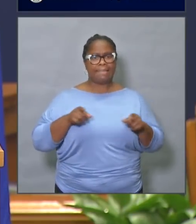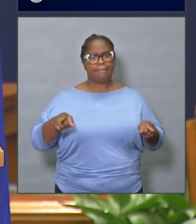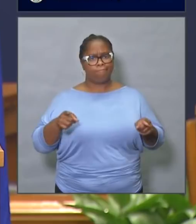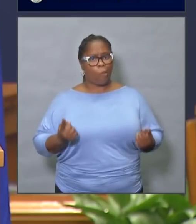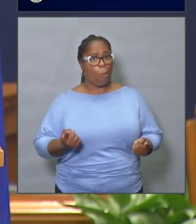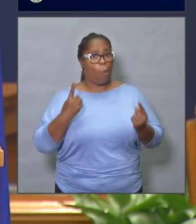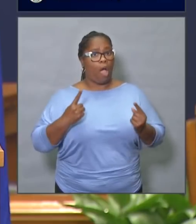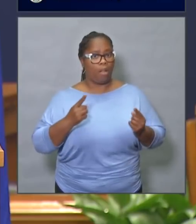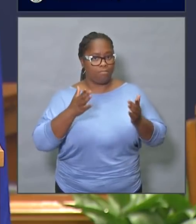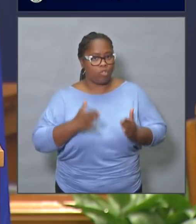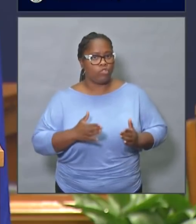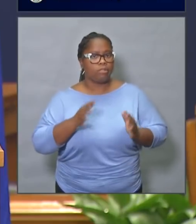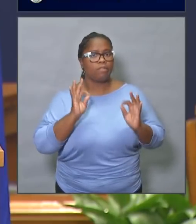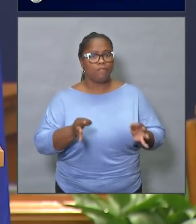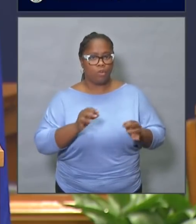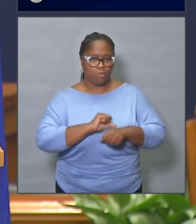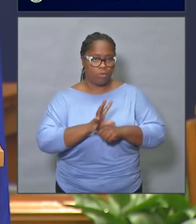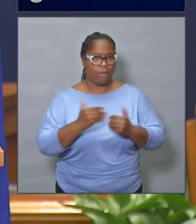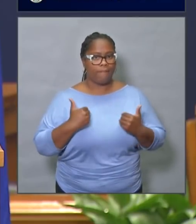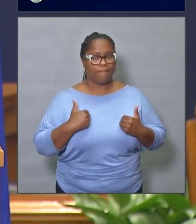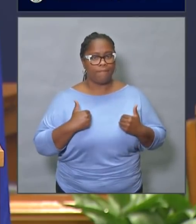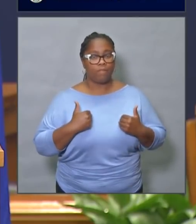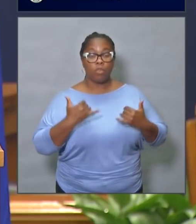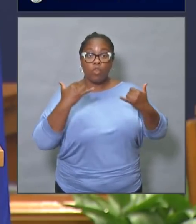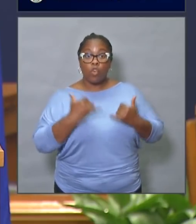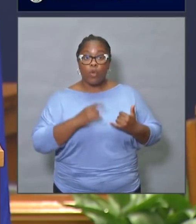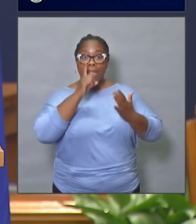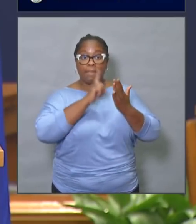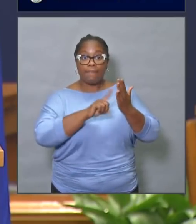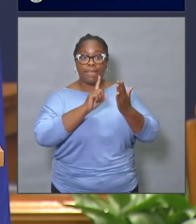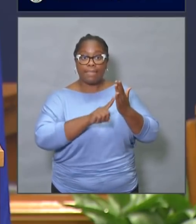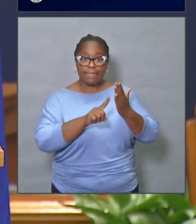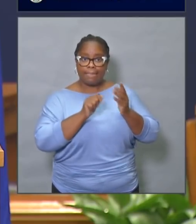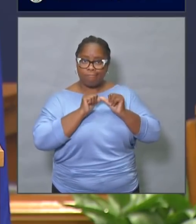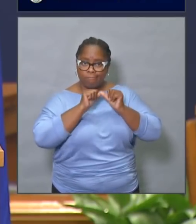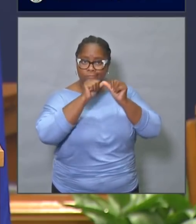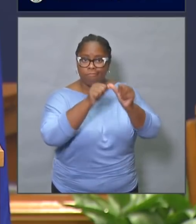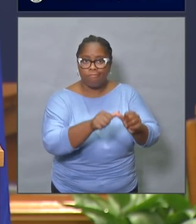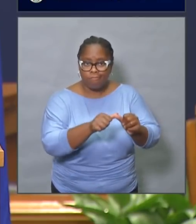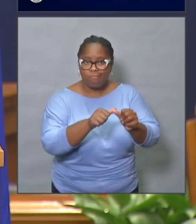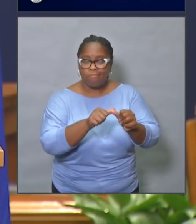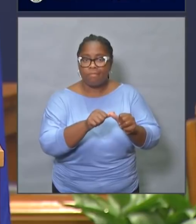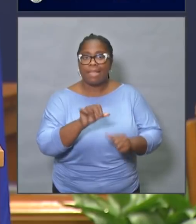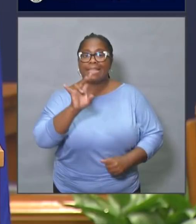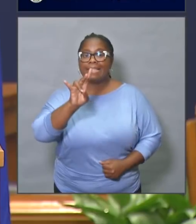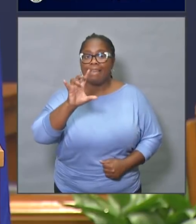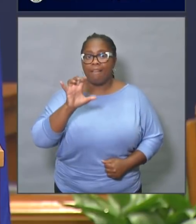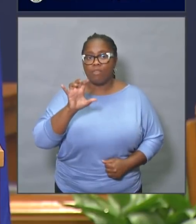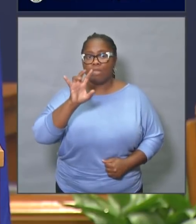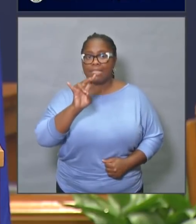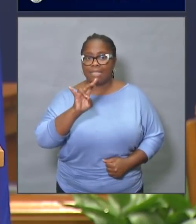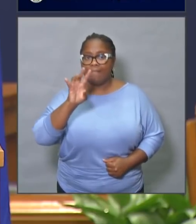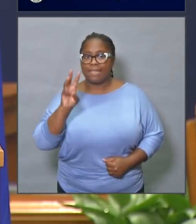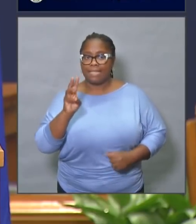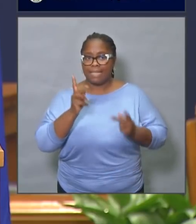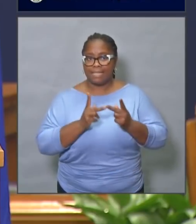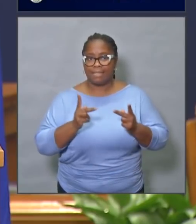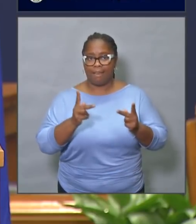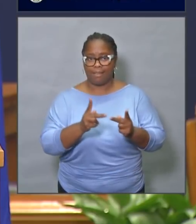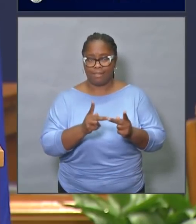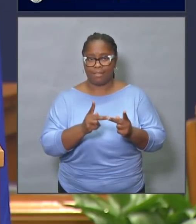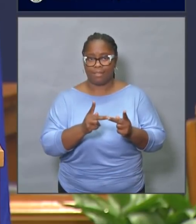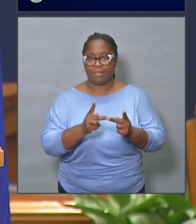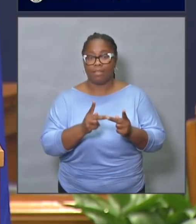COVID-19. Of these, we have current investigations that are ongoing in 776 sites, and